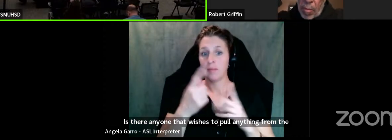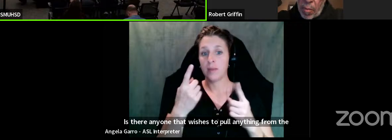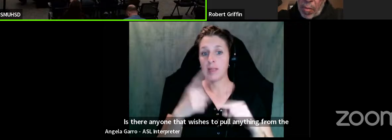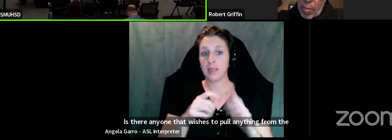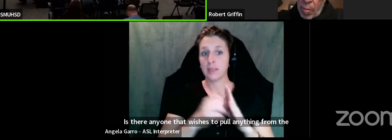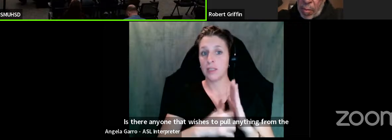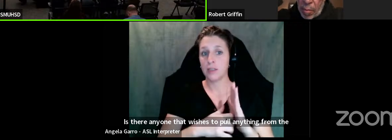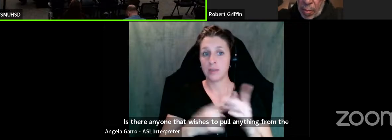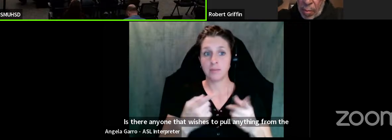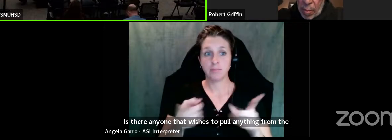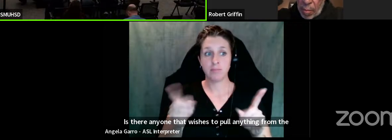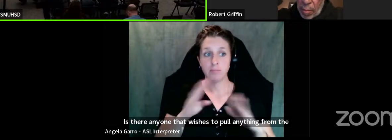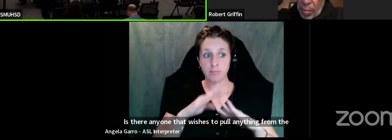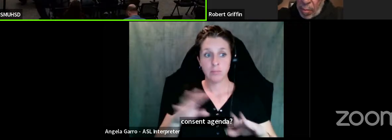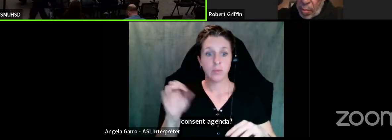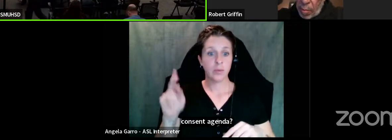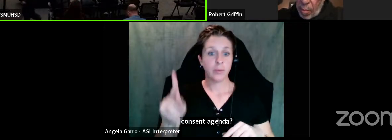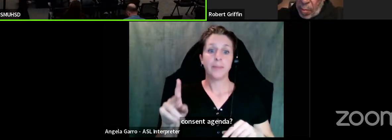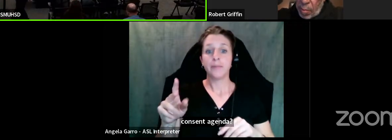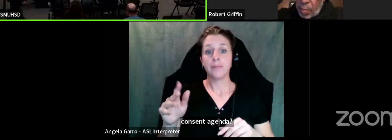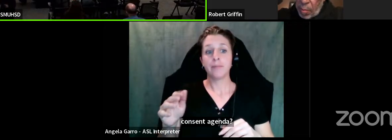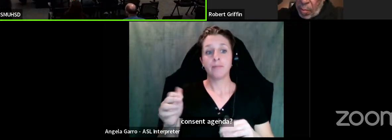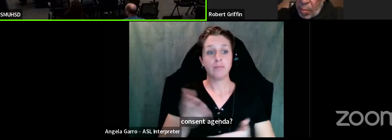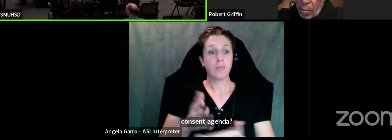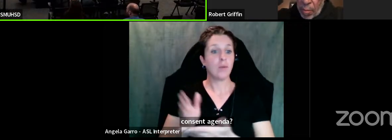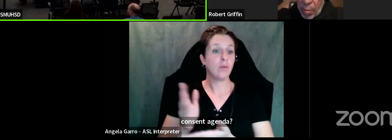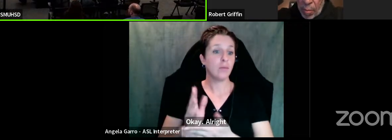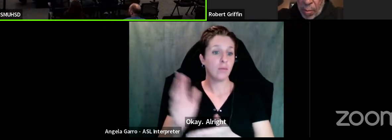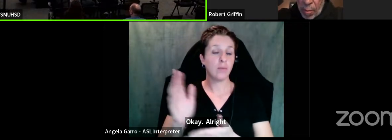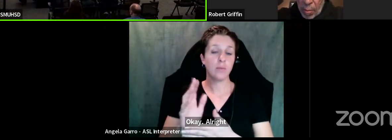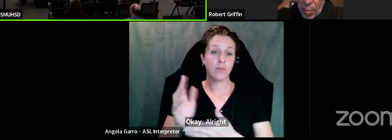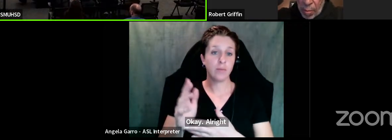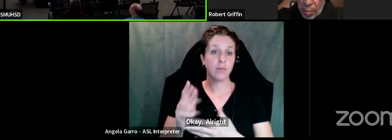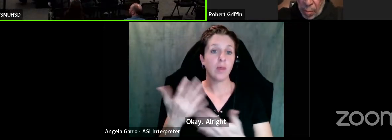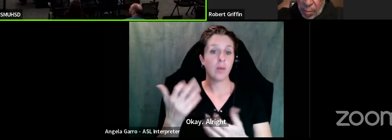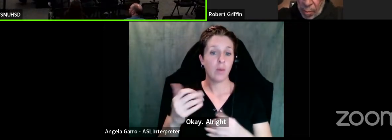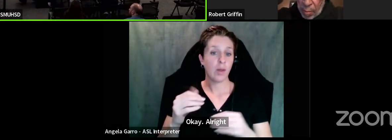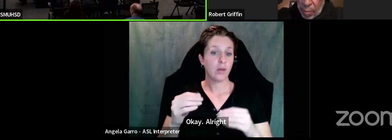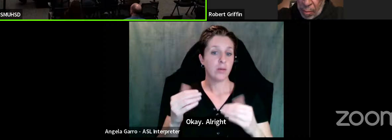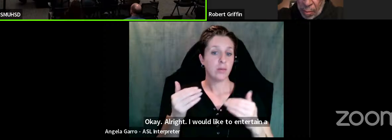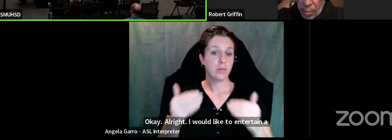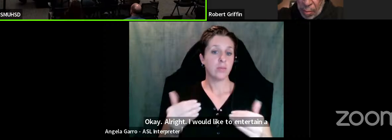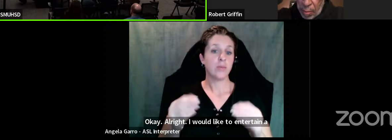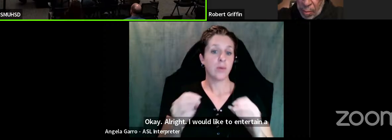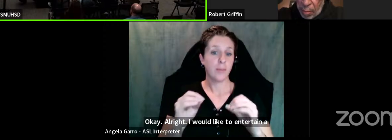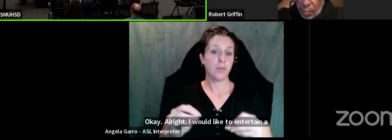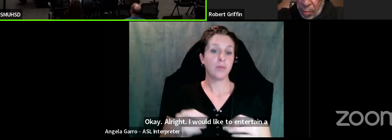Okay. All right. I would like to entertain a motion.